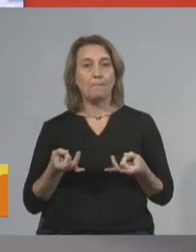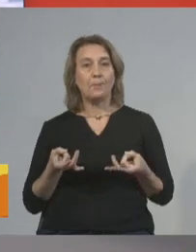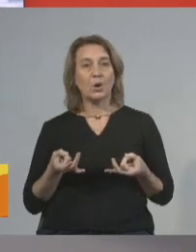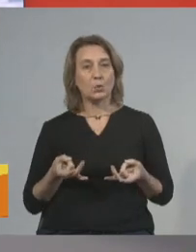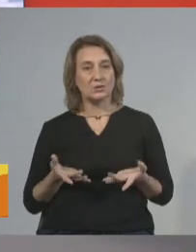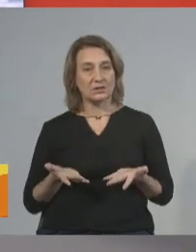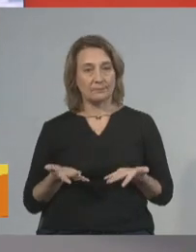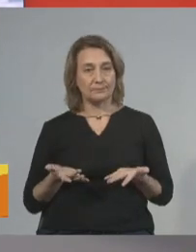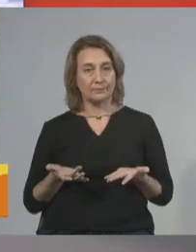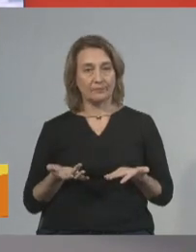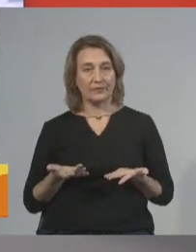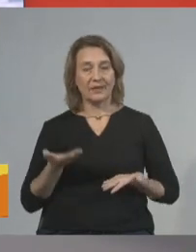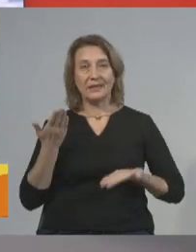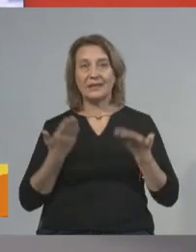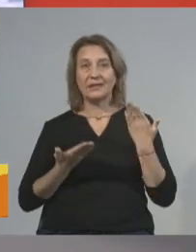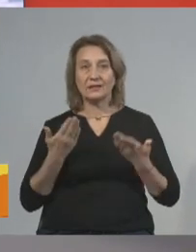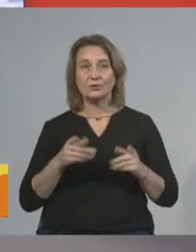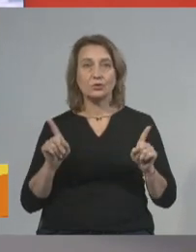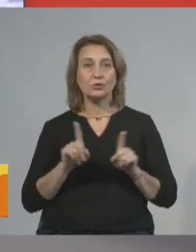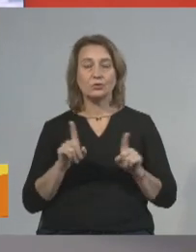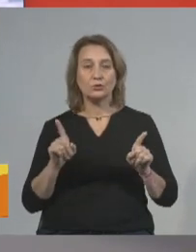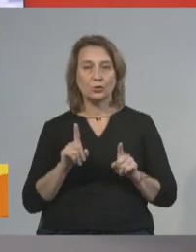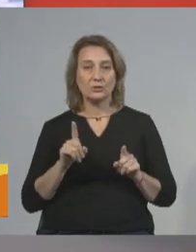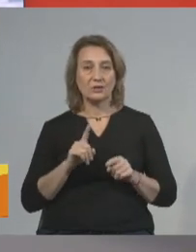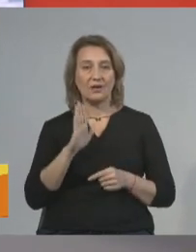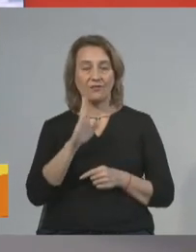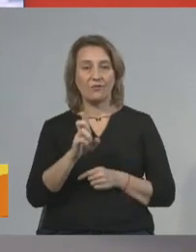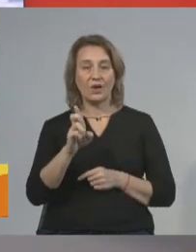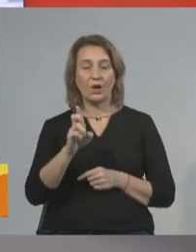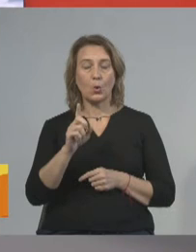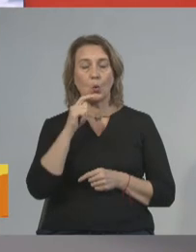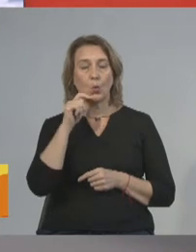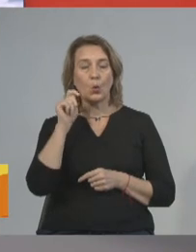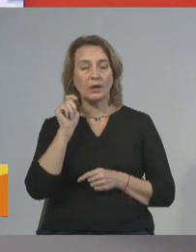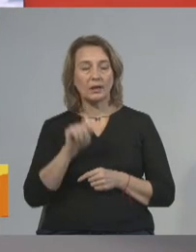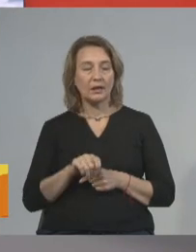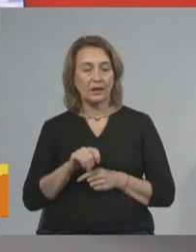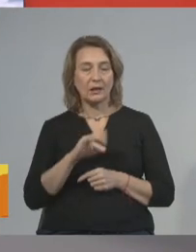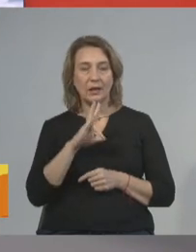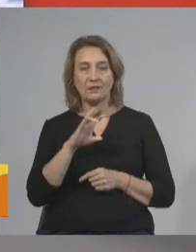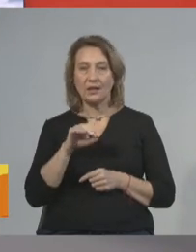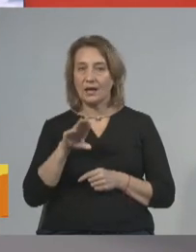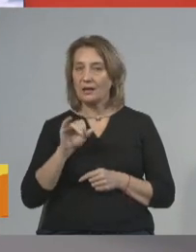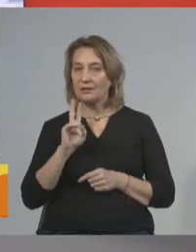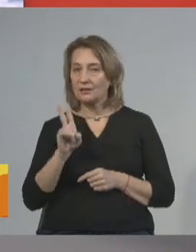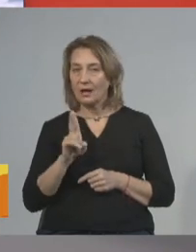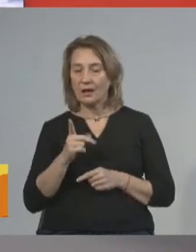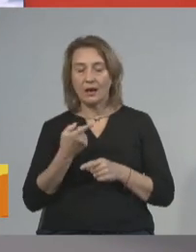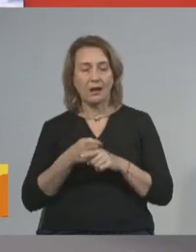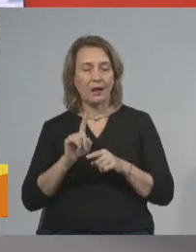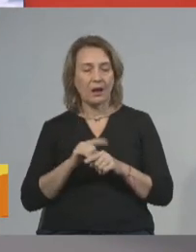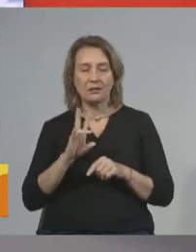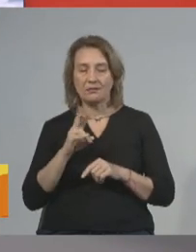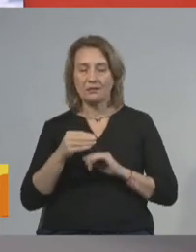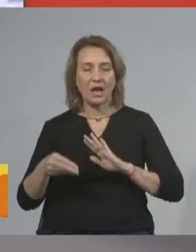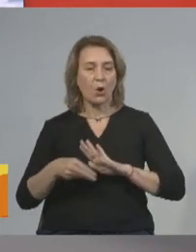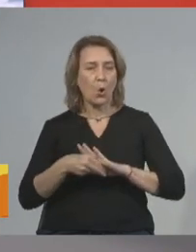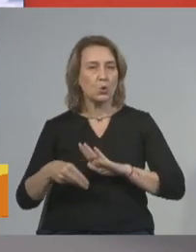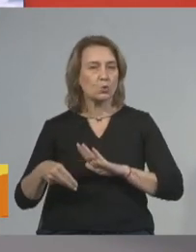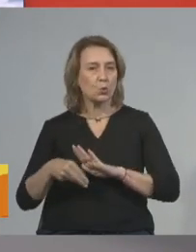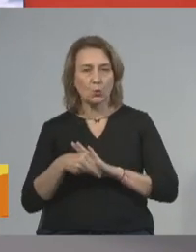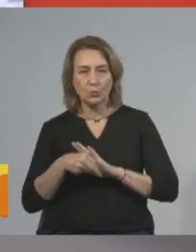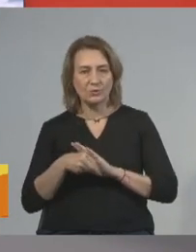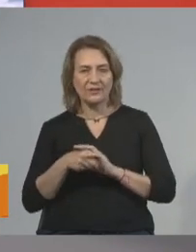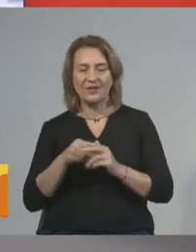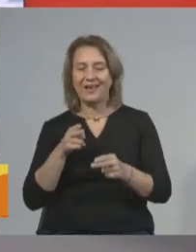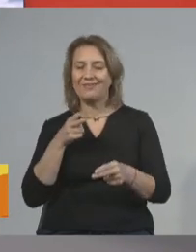narrative so it's quite easy if something is wrong something goes wrong in the country it is